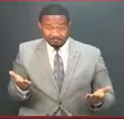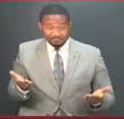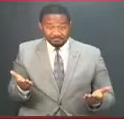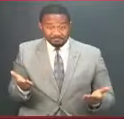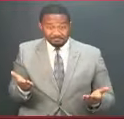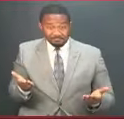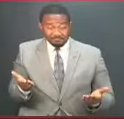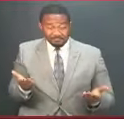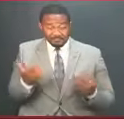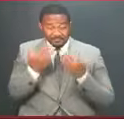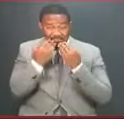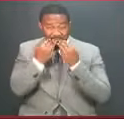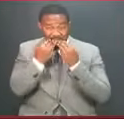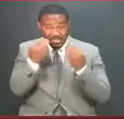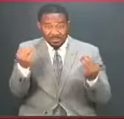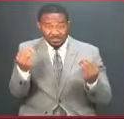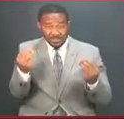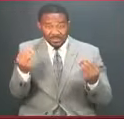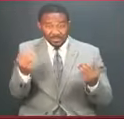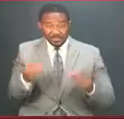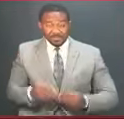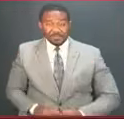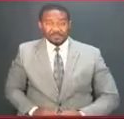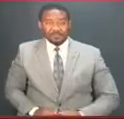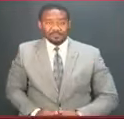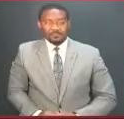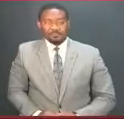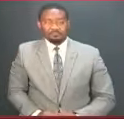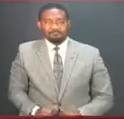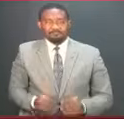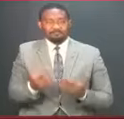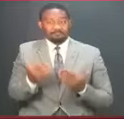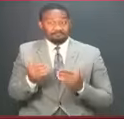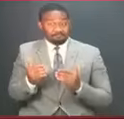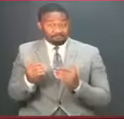the motion has been moved.